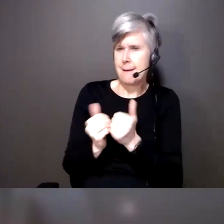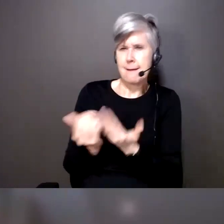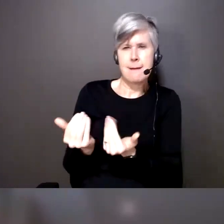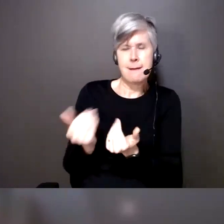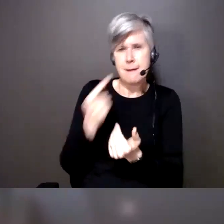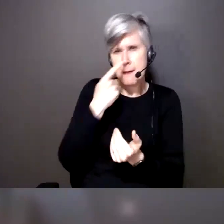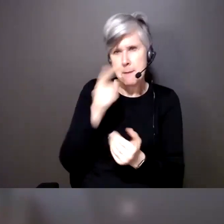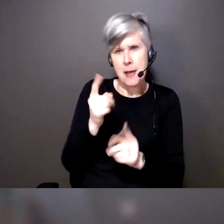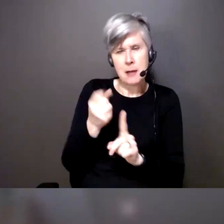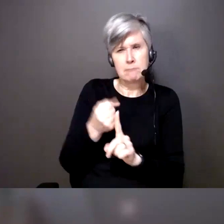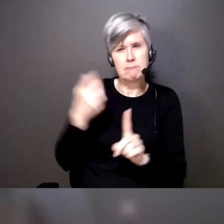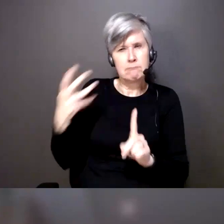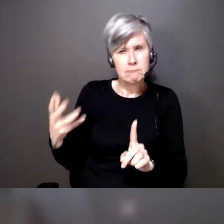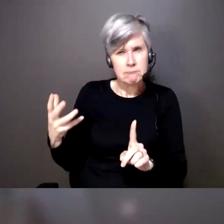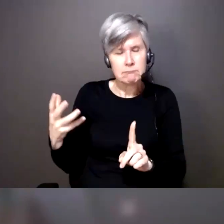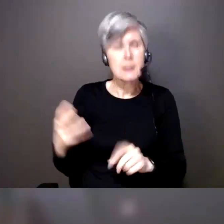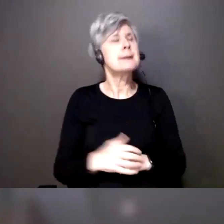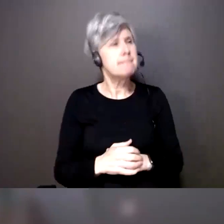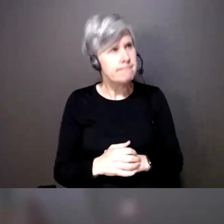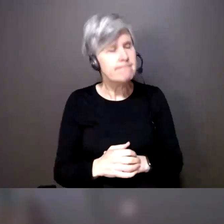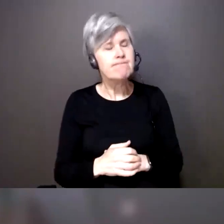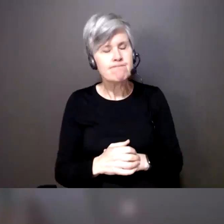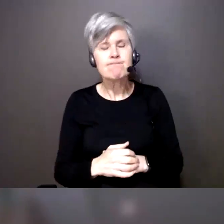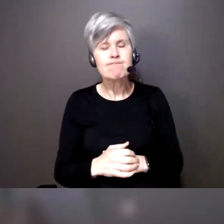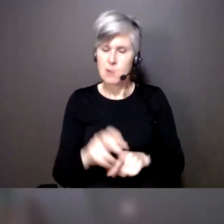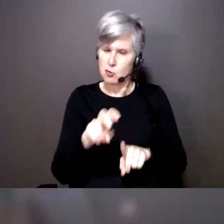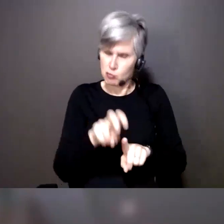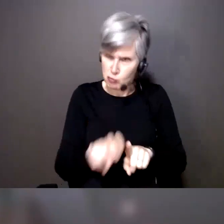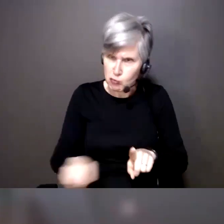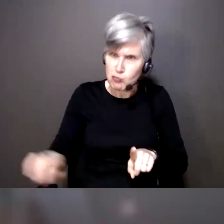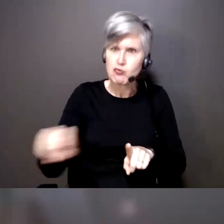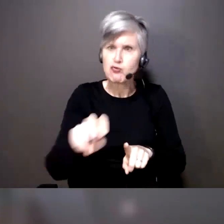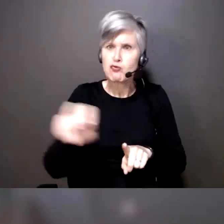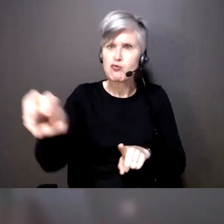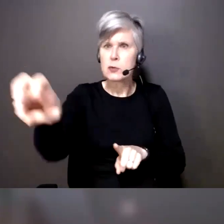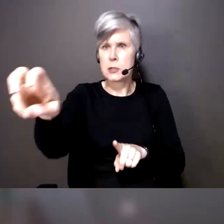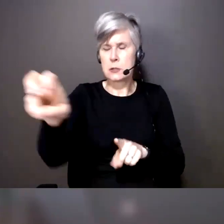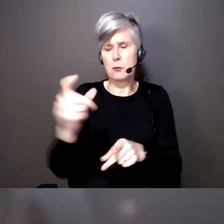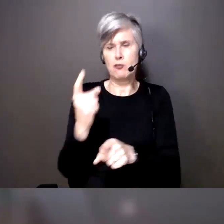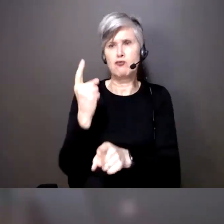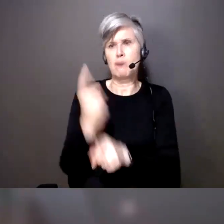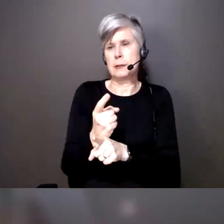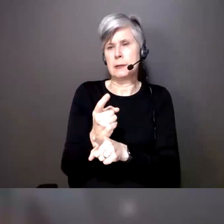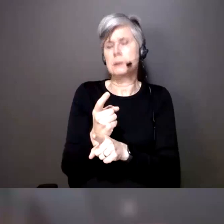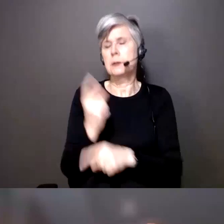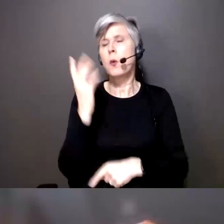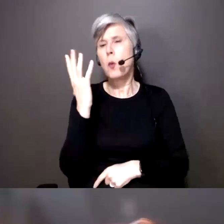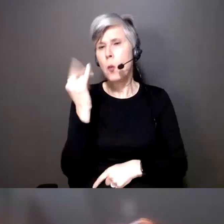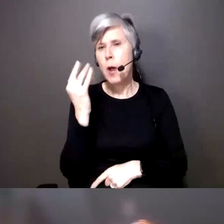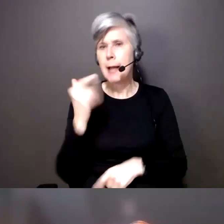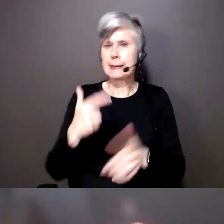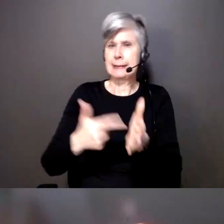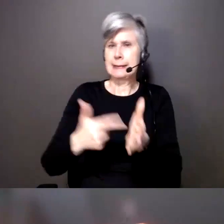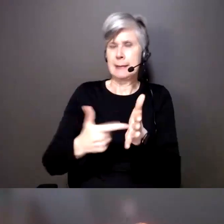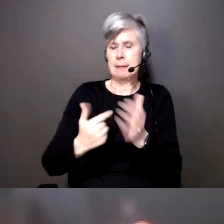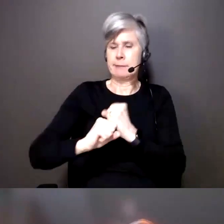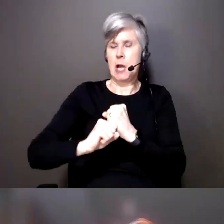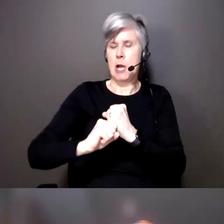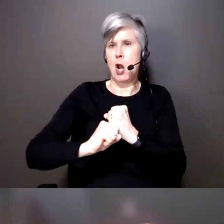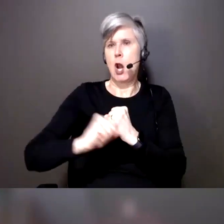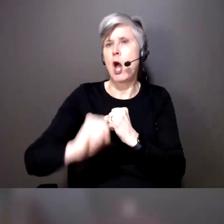really may take a long time in certain cases, and yet we have lots of progress